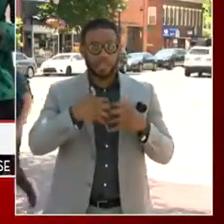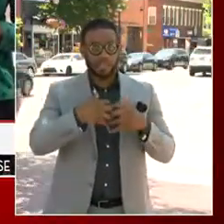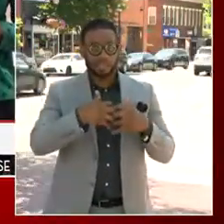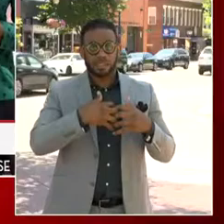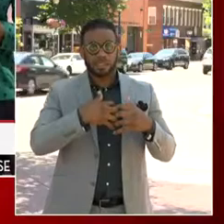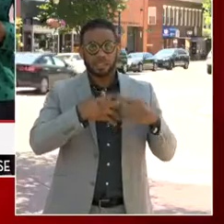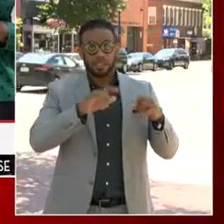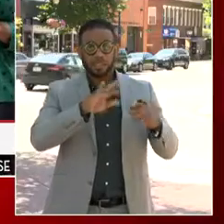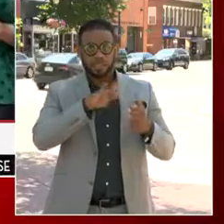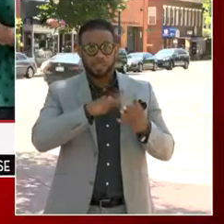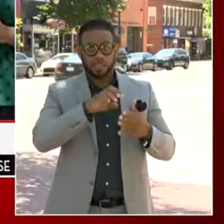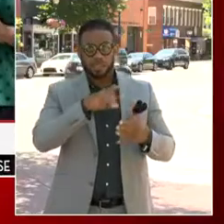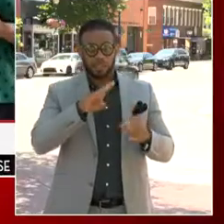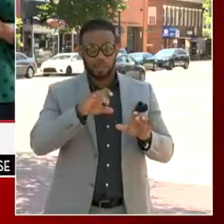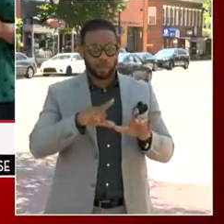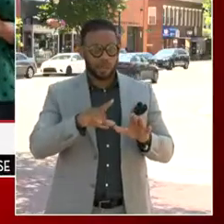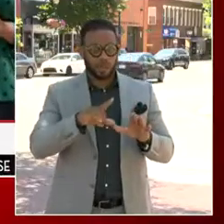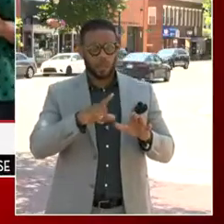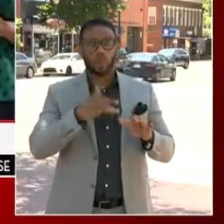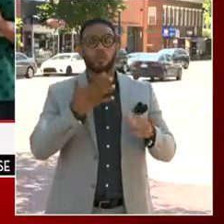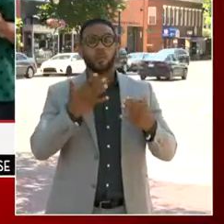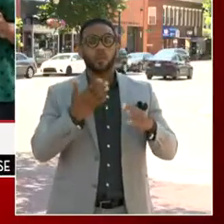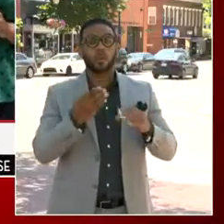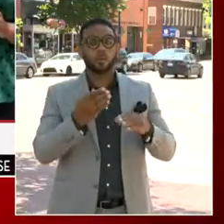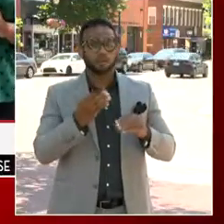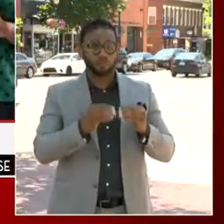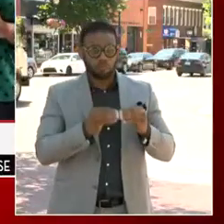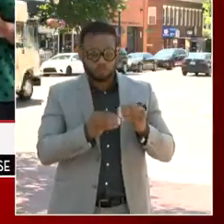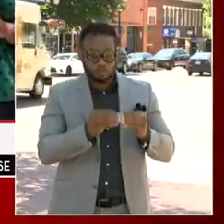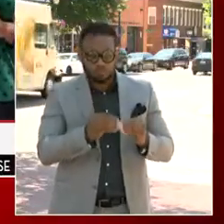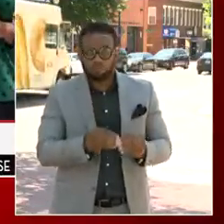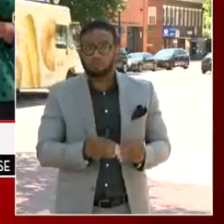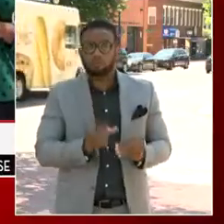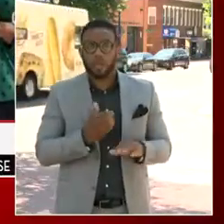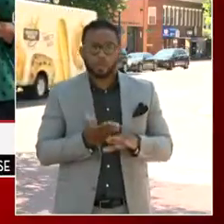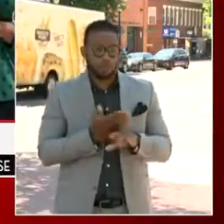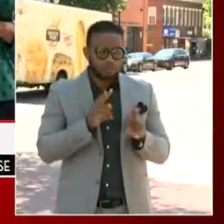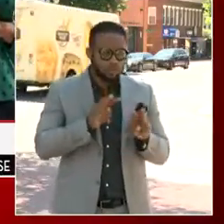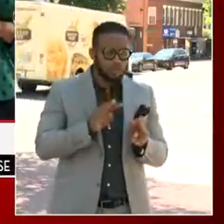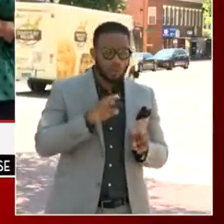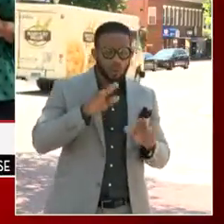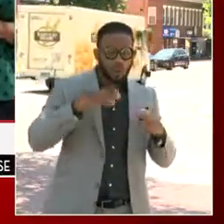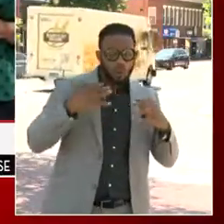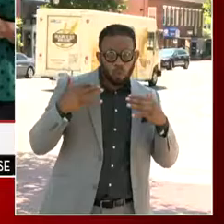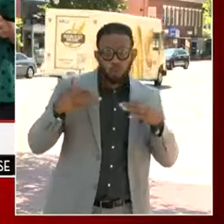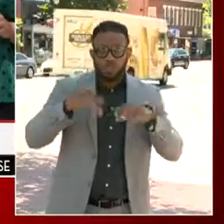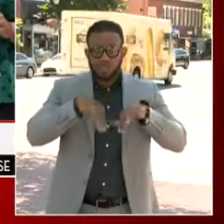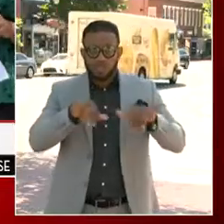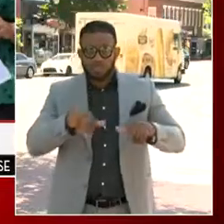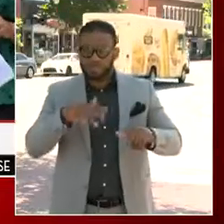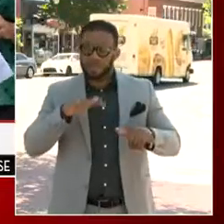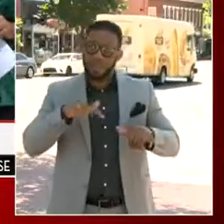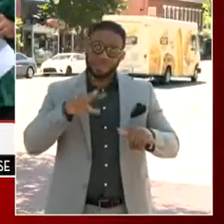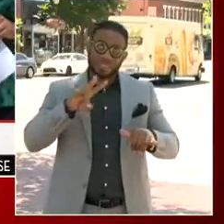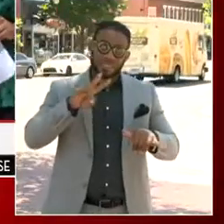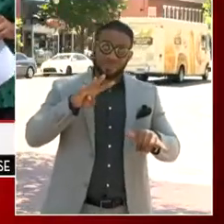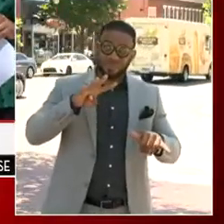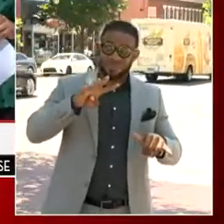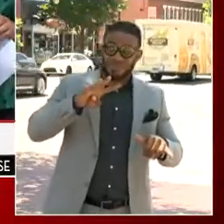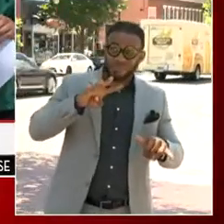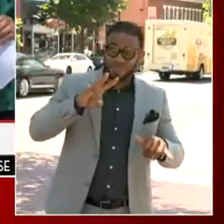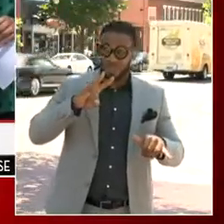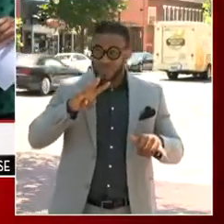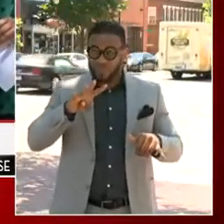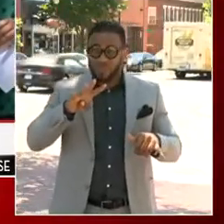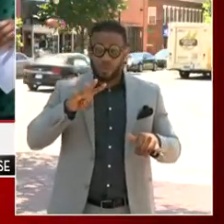block. Those matters have been corrected, and we are now monitoring the cooling. We are now about